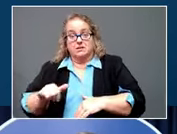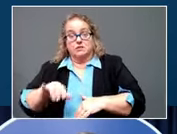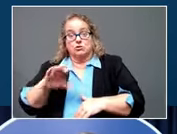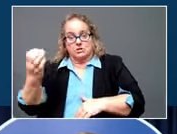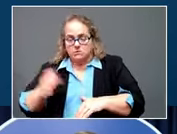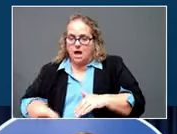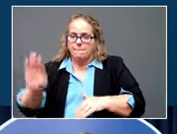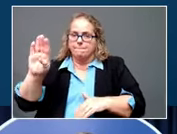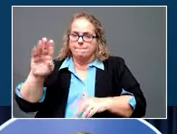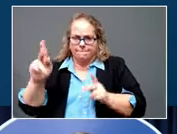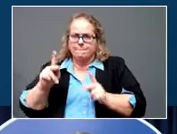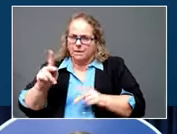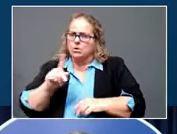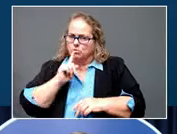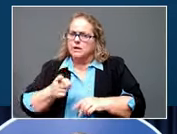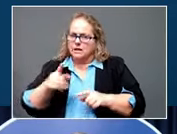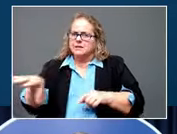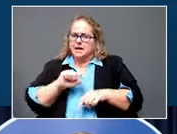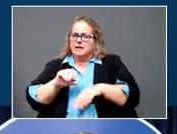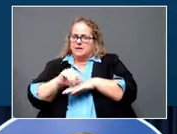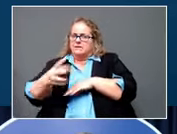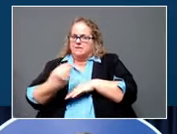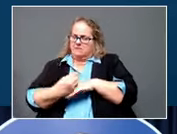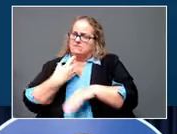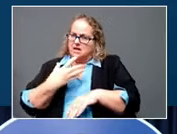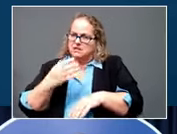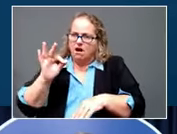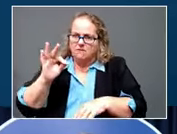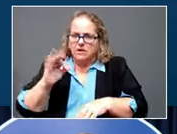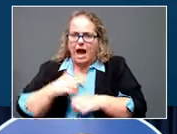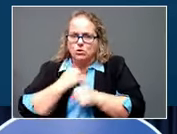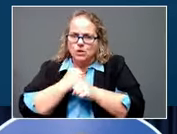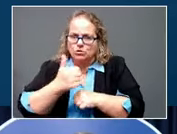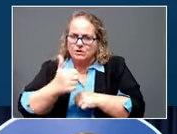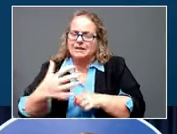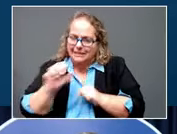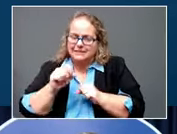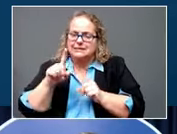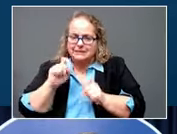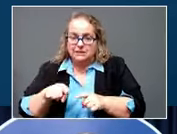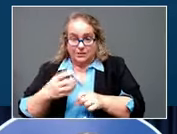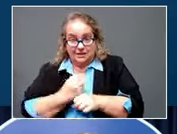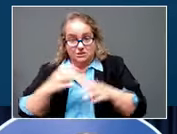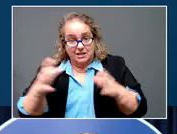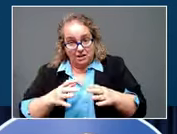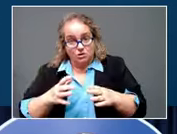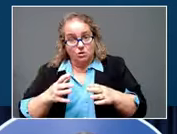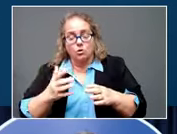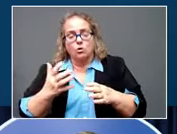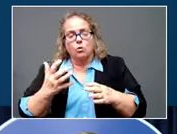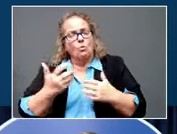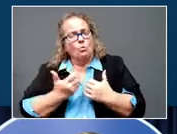the advice and the good advice on how to protect themselves. When you're going to get together, you want to get together without wearing masks. I get